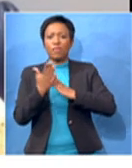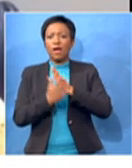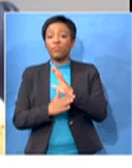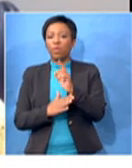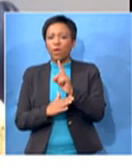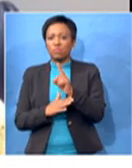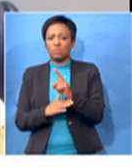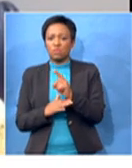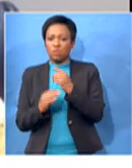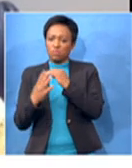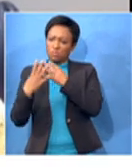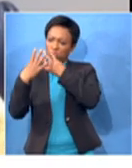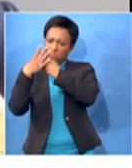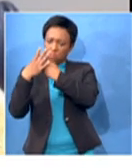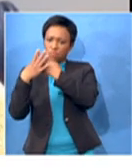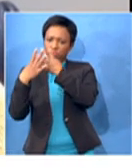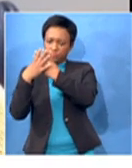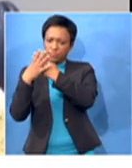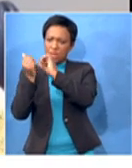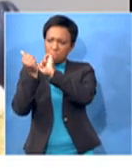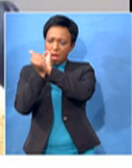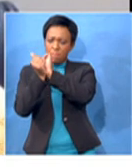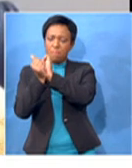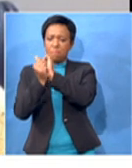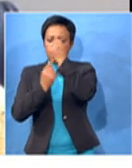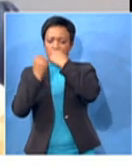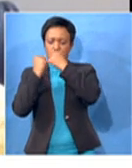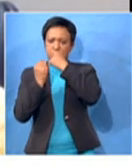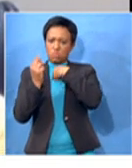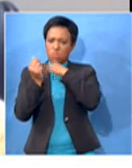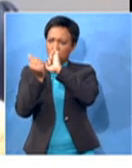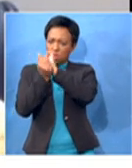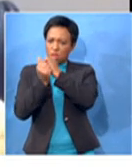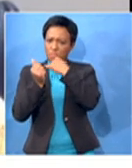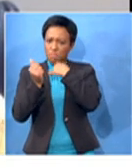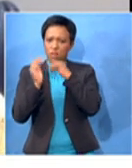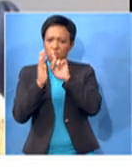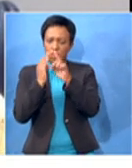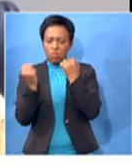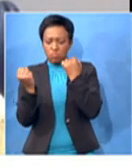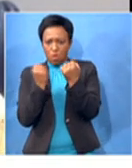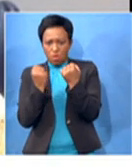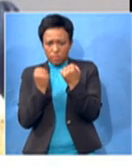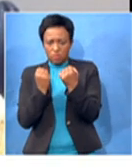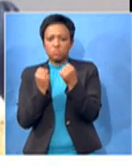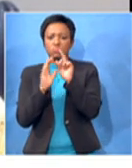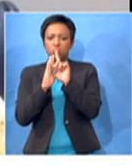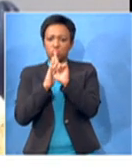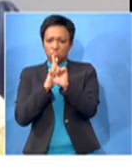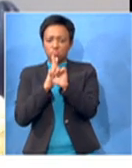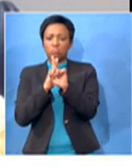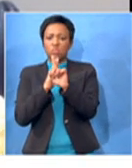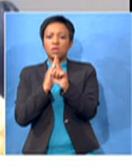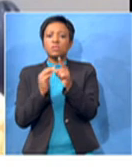individual who is found, who's accused of any crime, when they appear before a court, they bail,